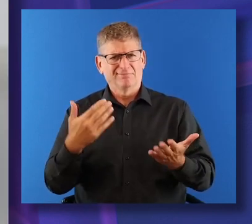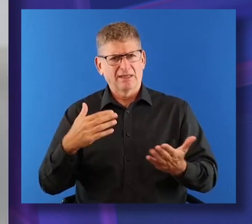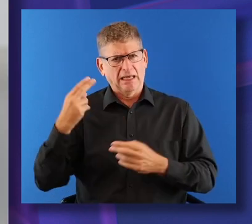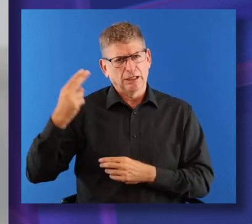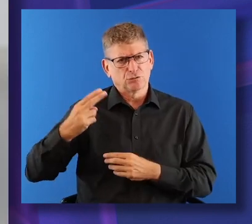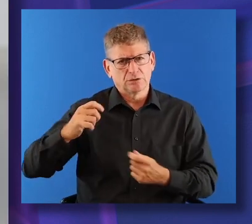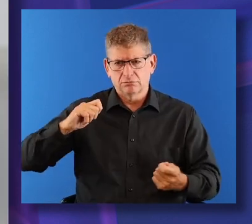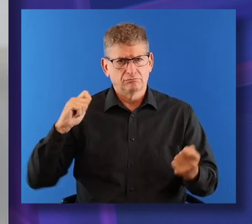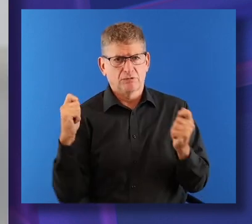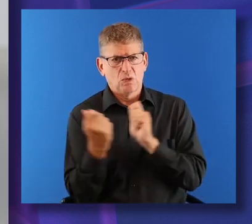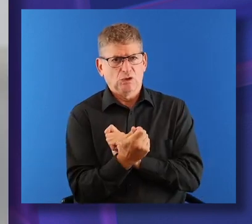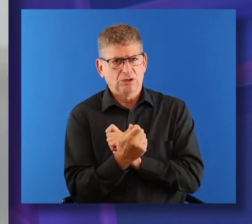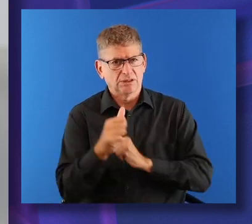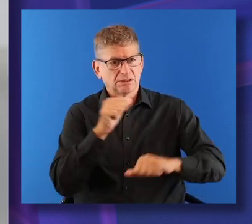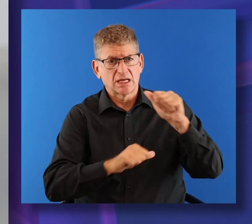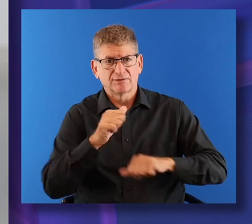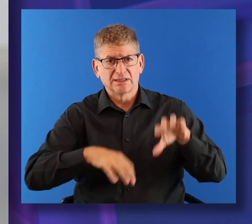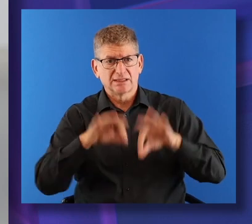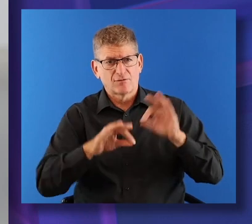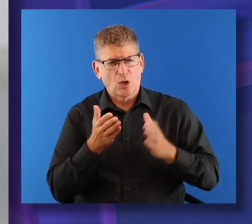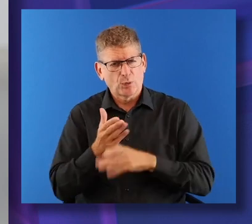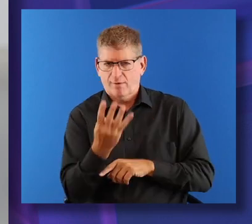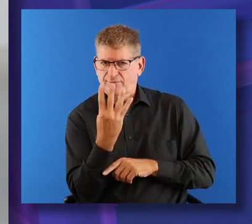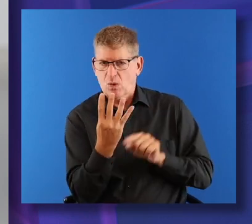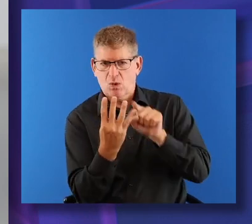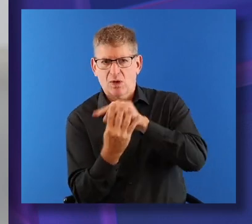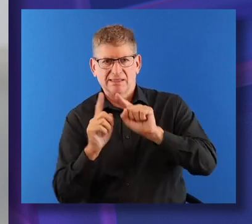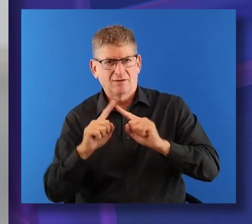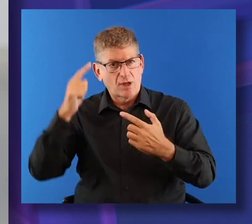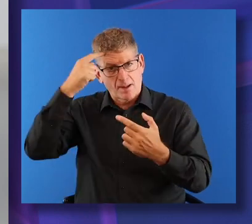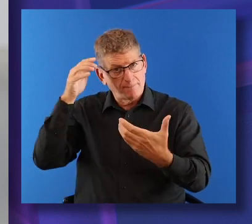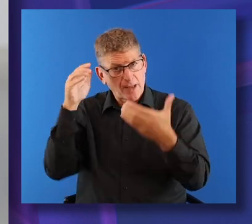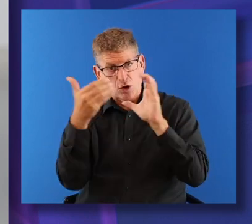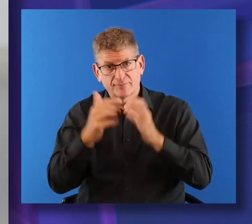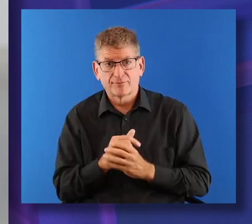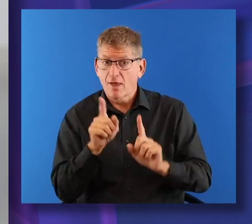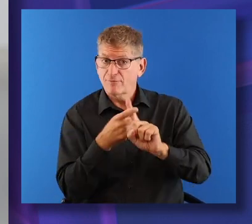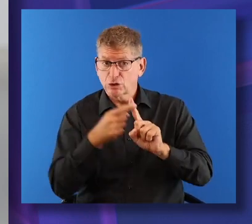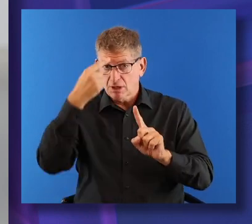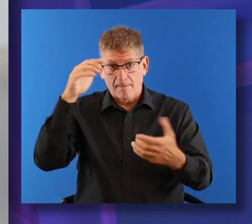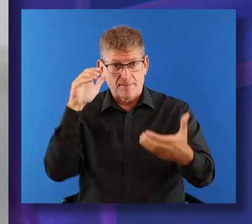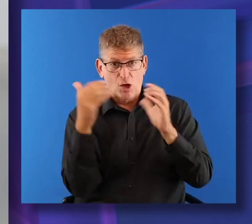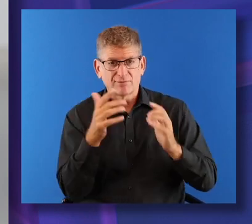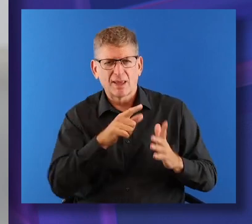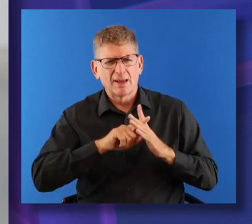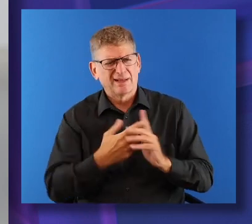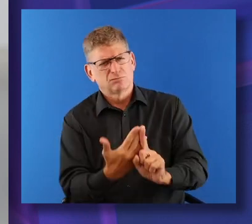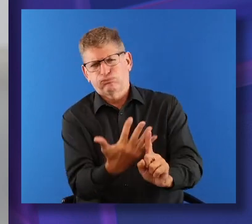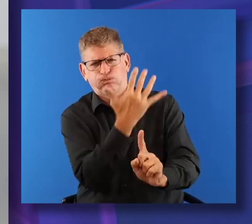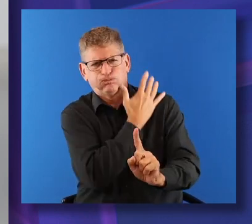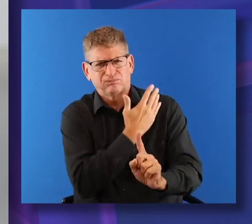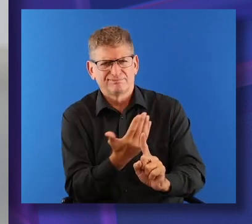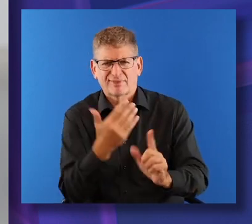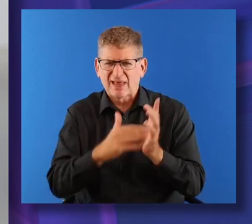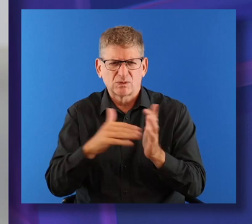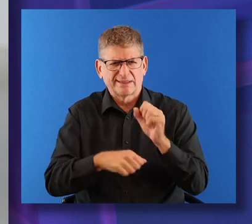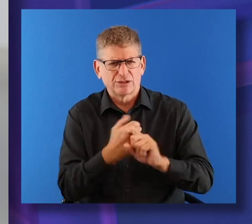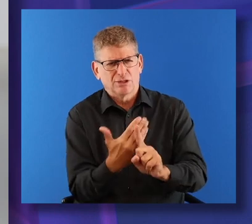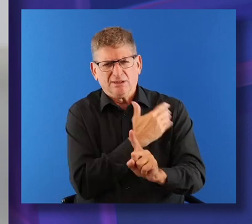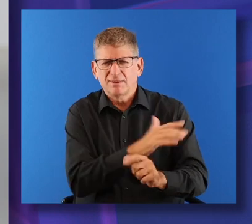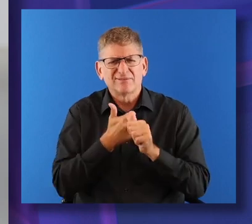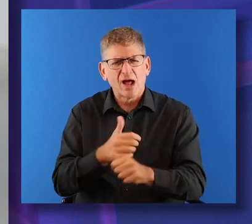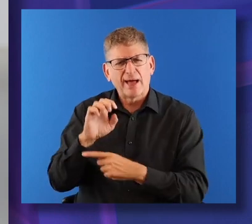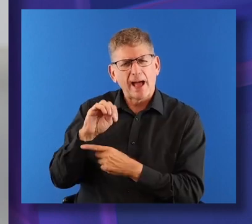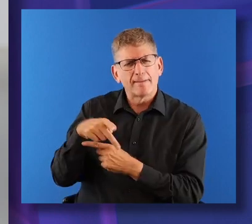paradigms. The first paradigm, whose origins date back thousands of years, was purely empirical and based on direct observation